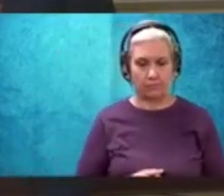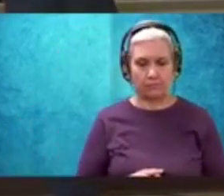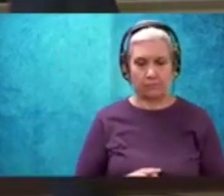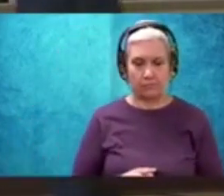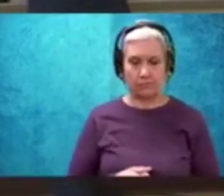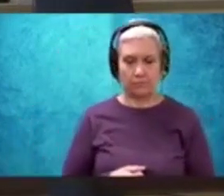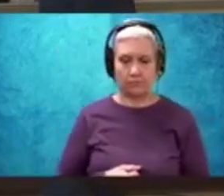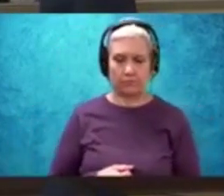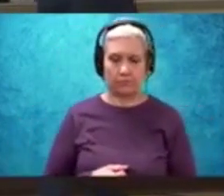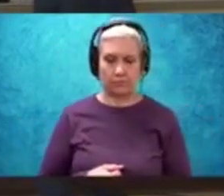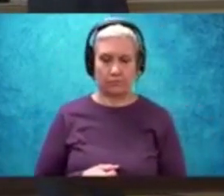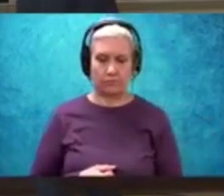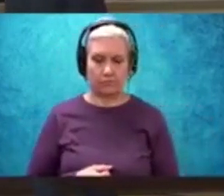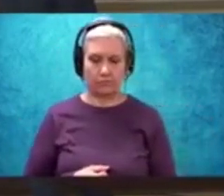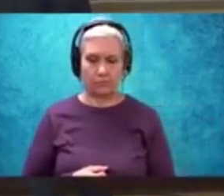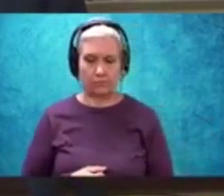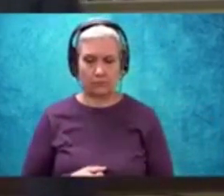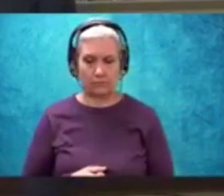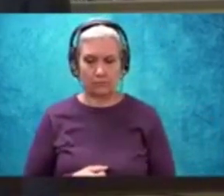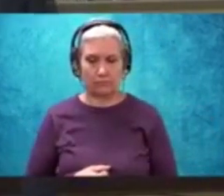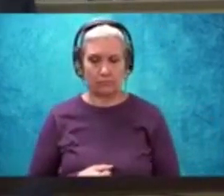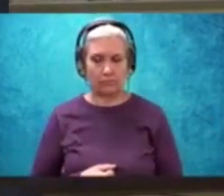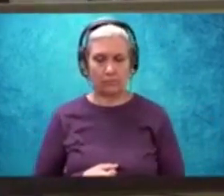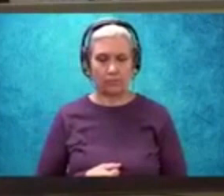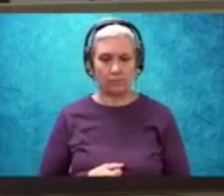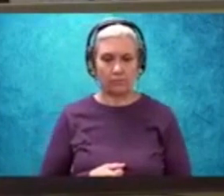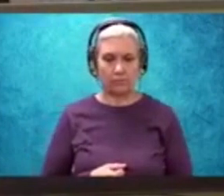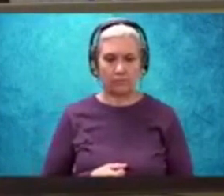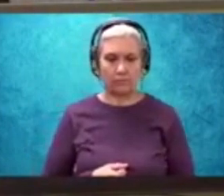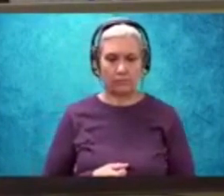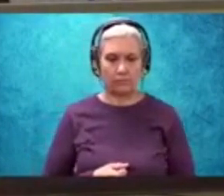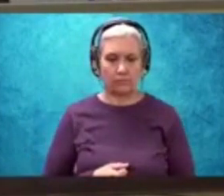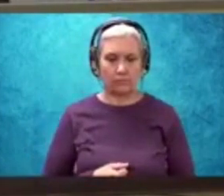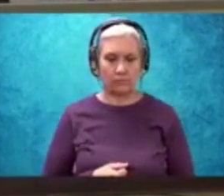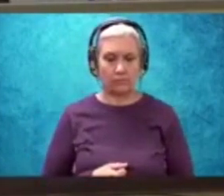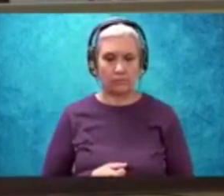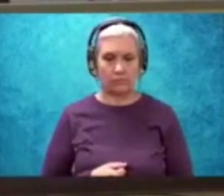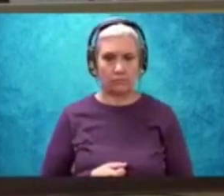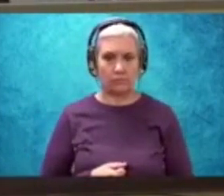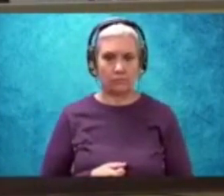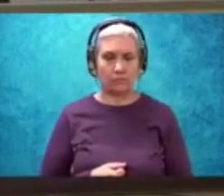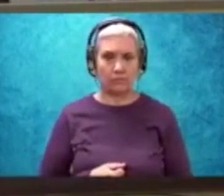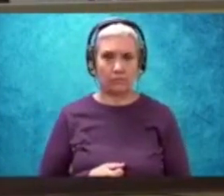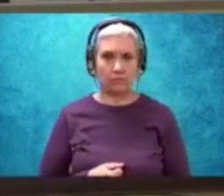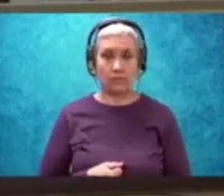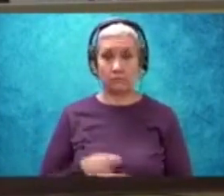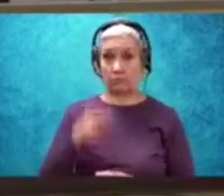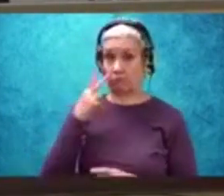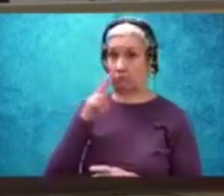And so the things that I want you focusing your attention towards is that if I look here,